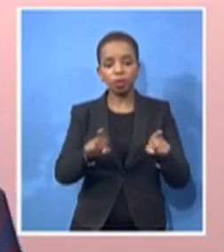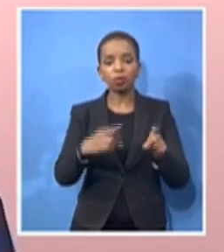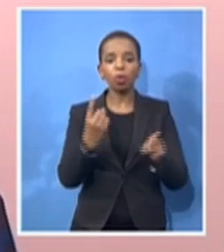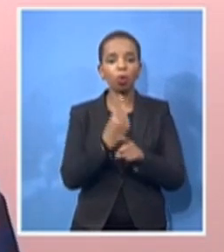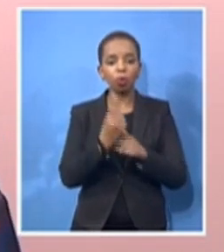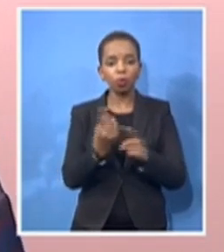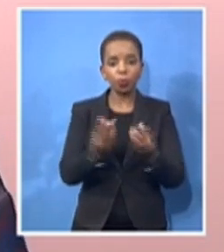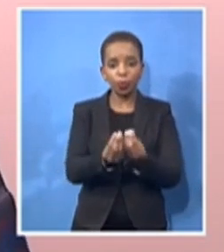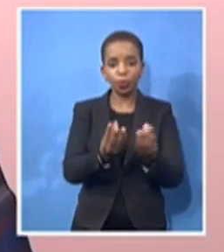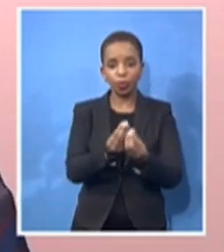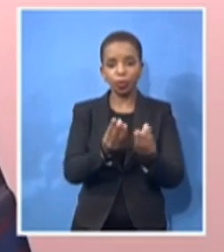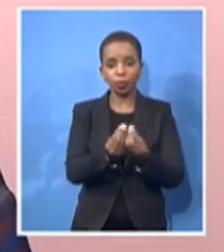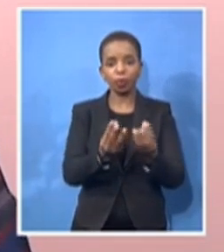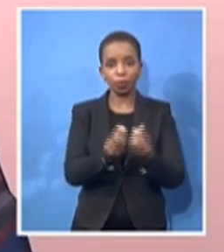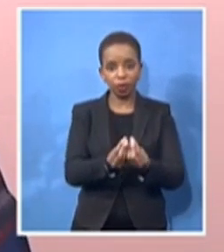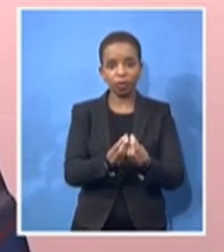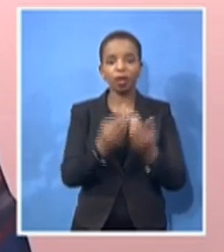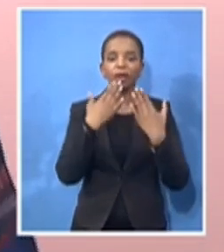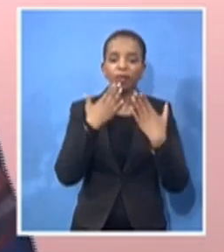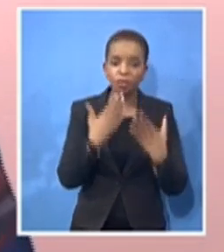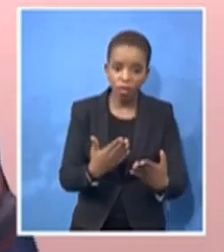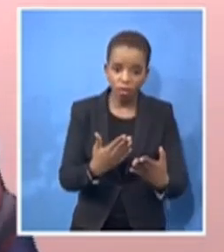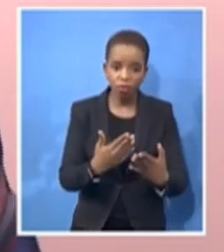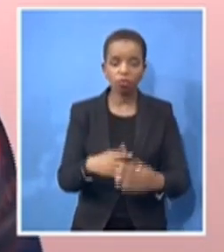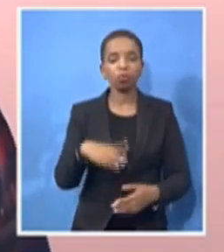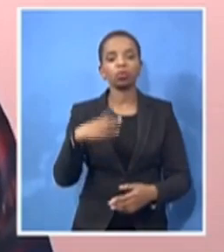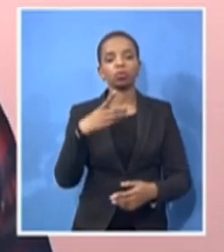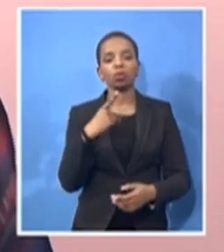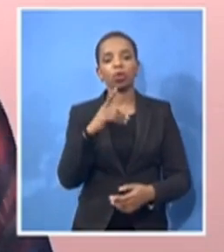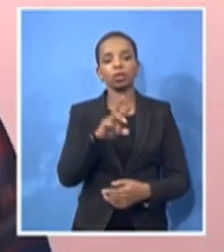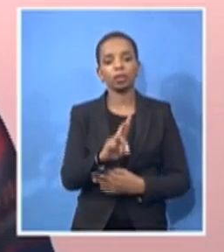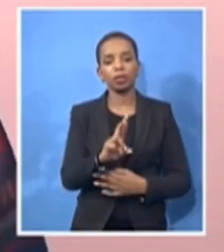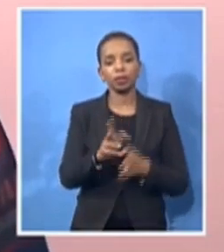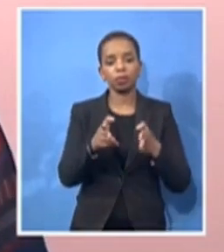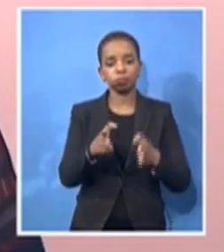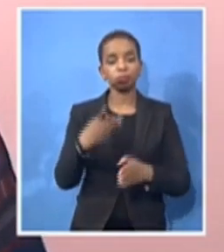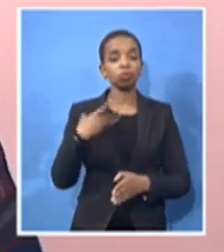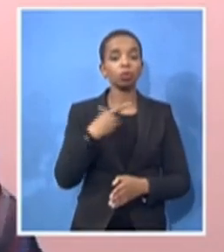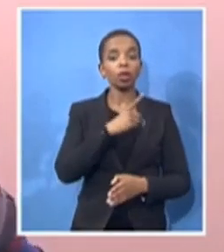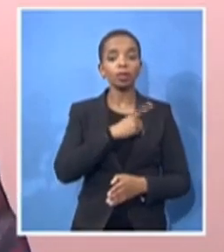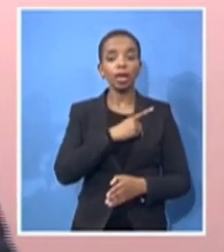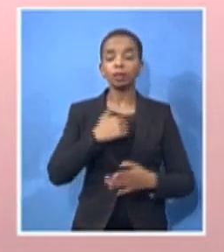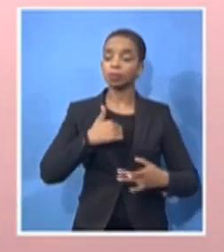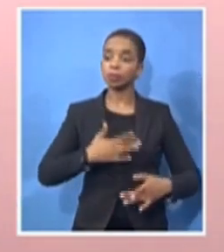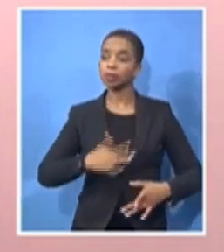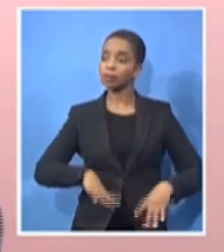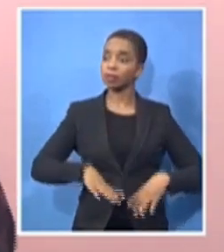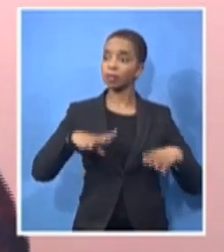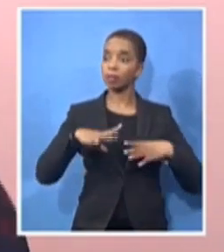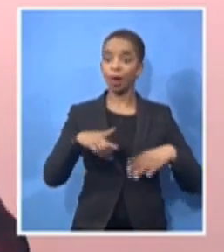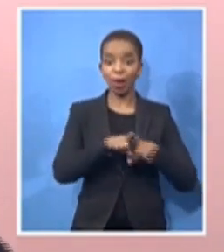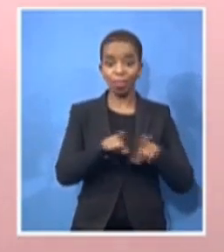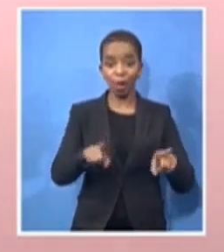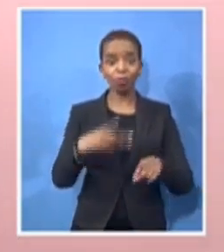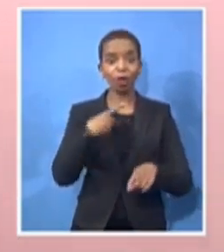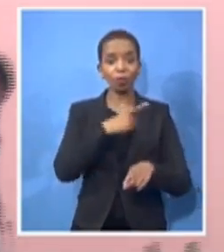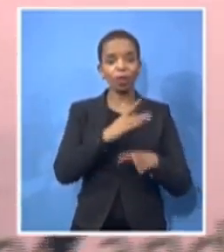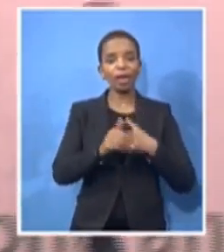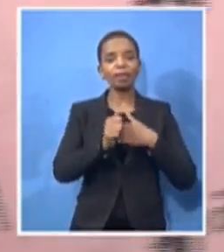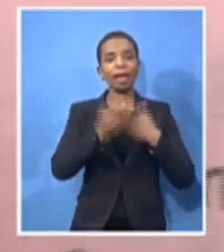am proud to be led by doctors when it comes to healthcare in the Republic. Thank you so much.